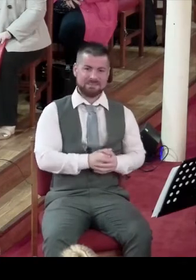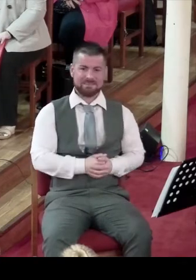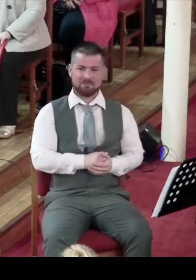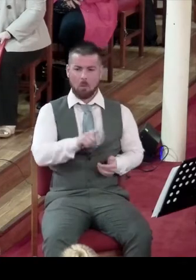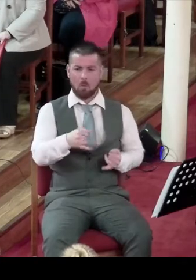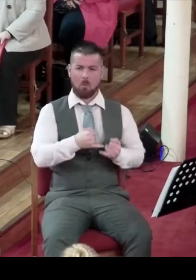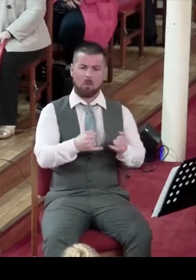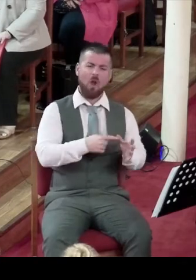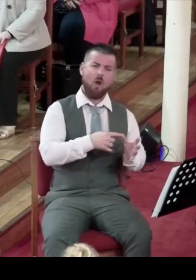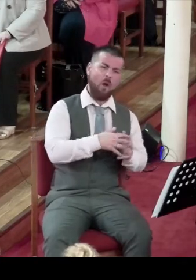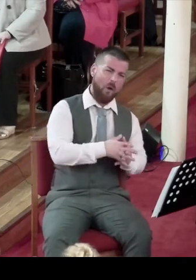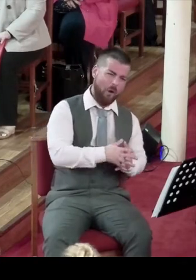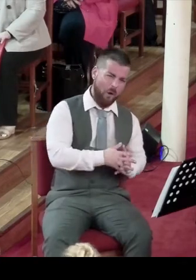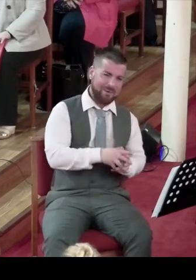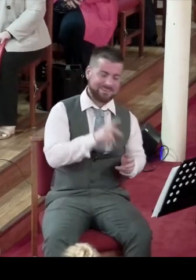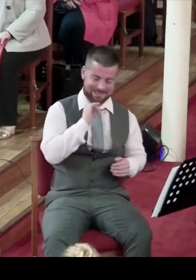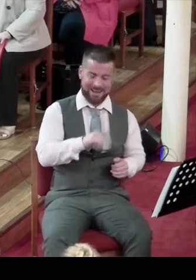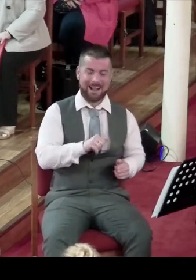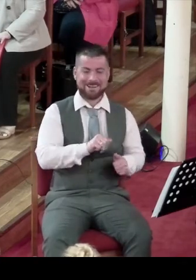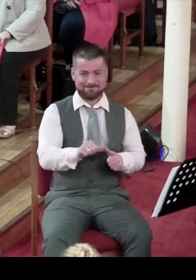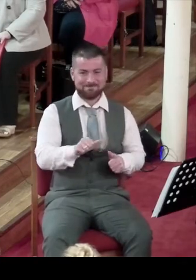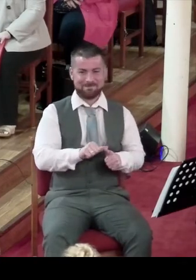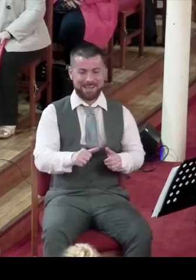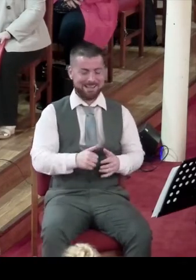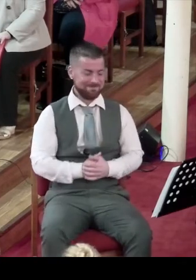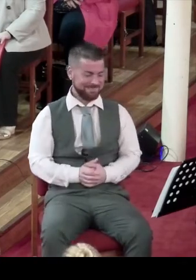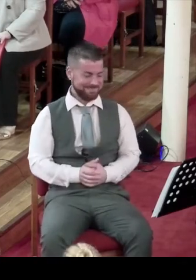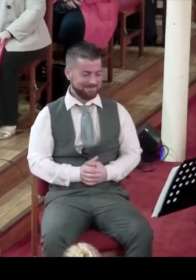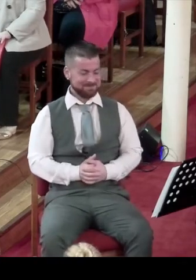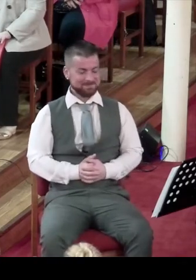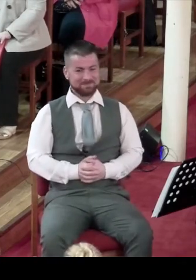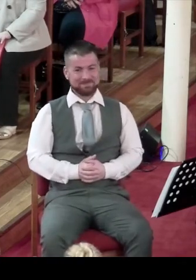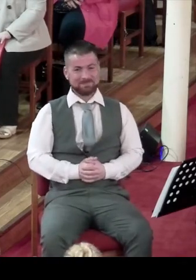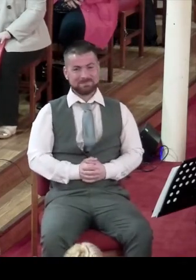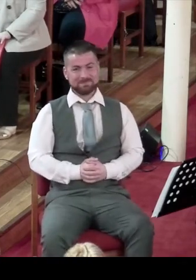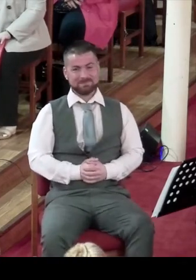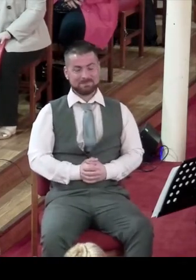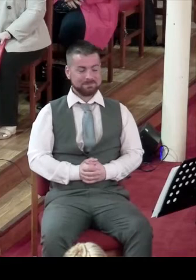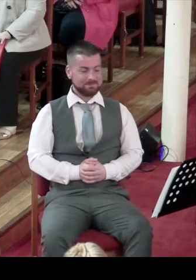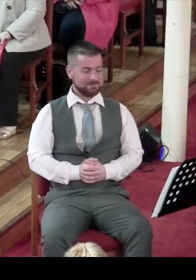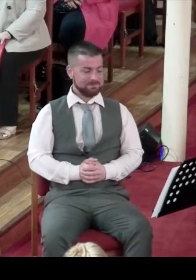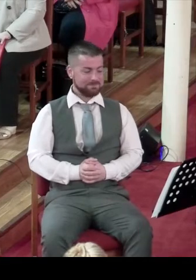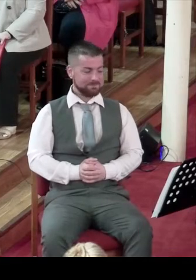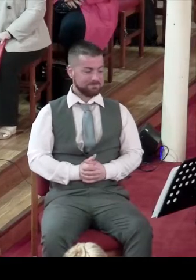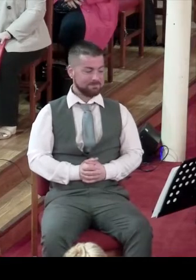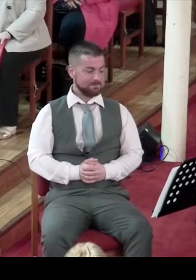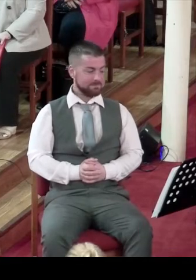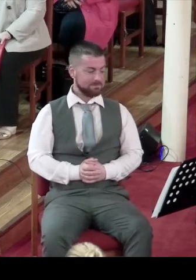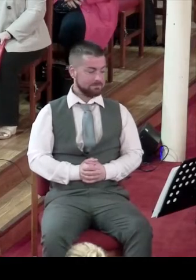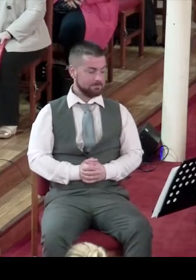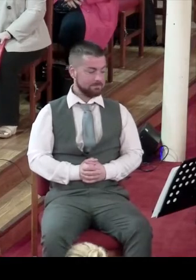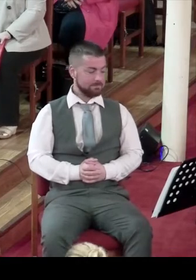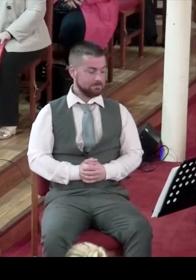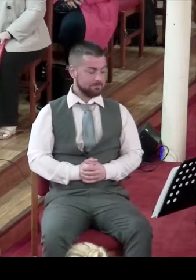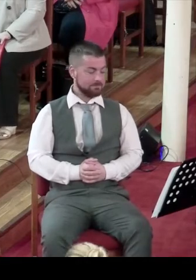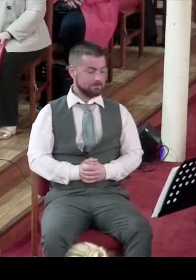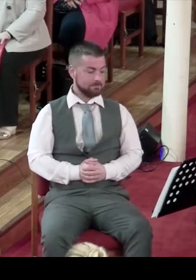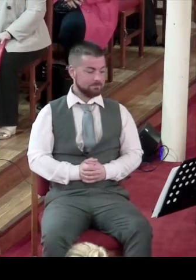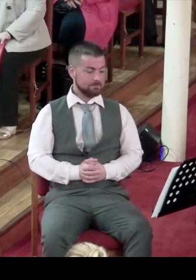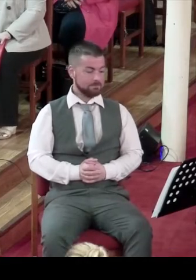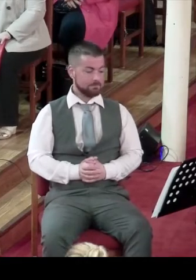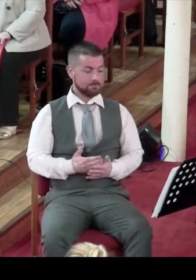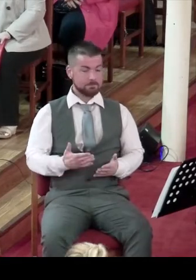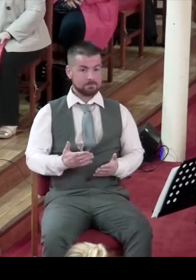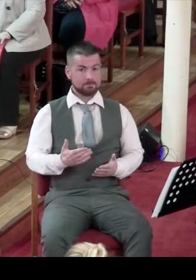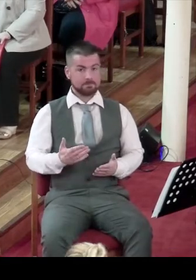better. This is getting more like Francie and Josie every week, doesn't it? It really does. So